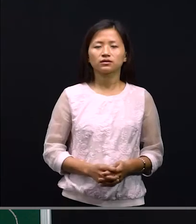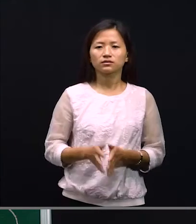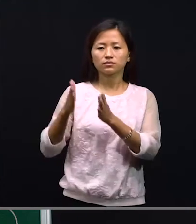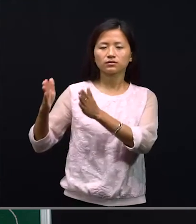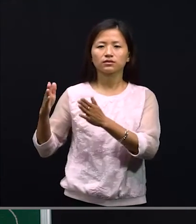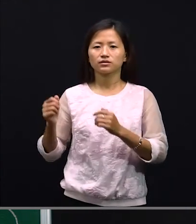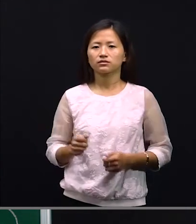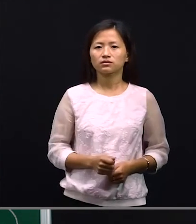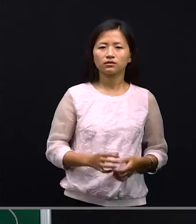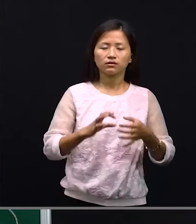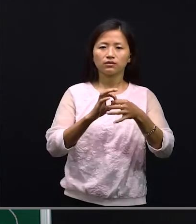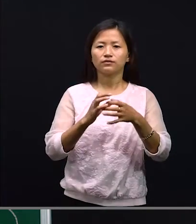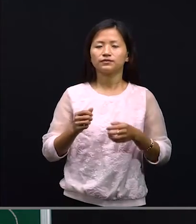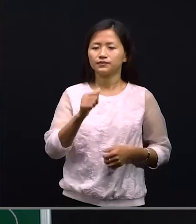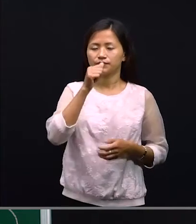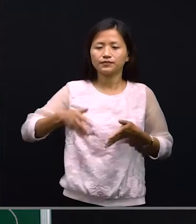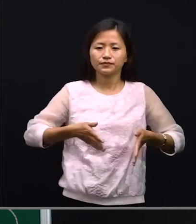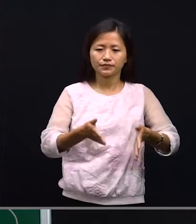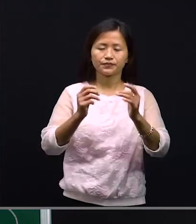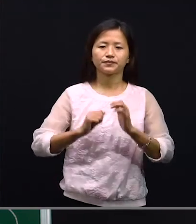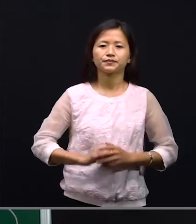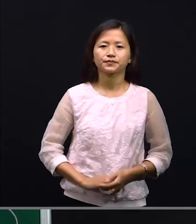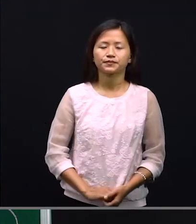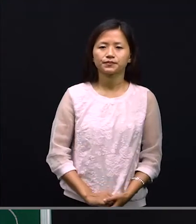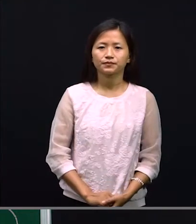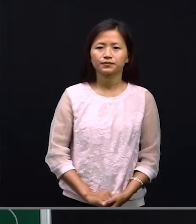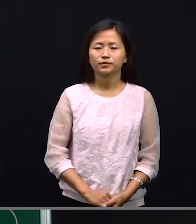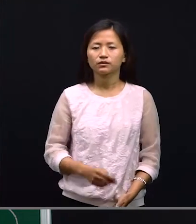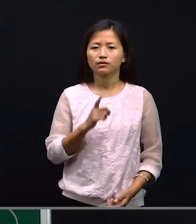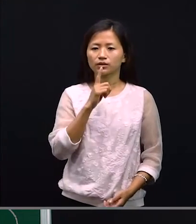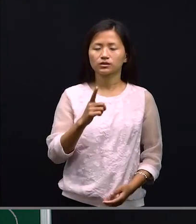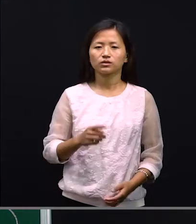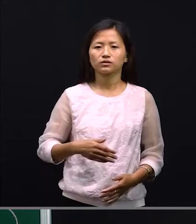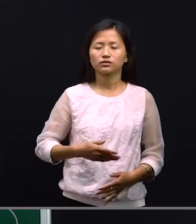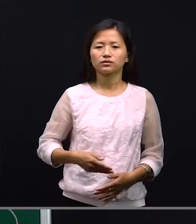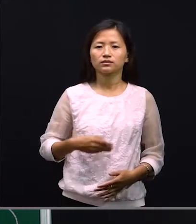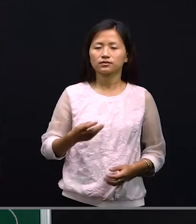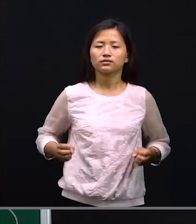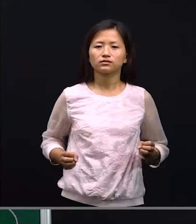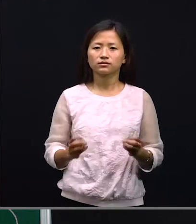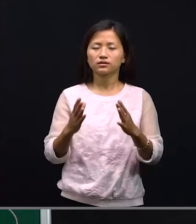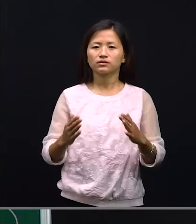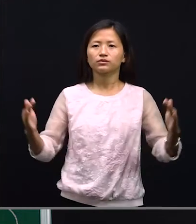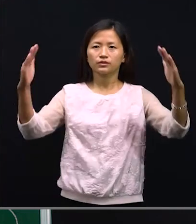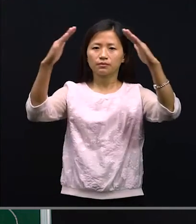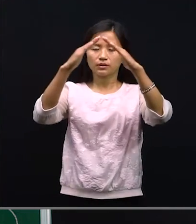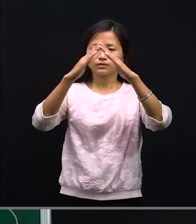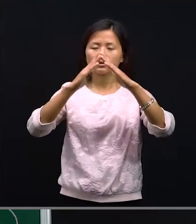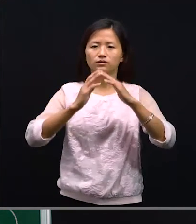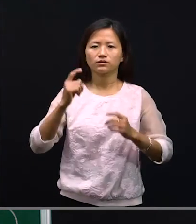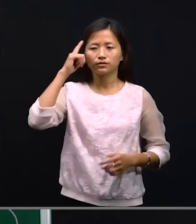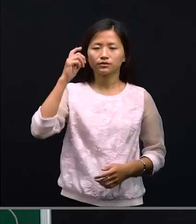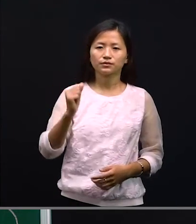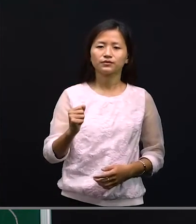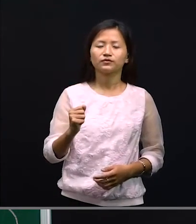the rivers. Let me rewind to you about what I have taught today in this topic, starting with the mountains. So